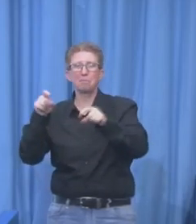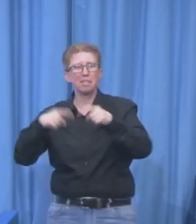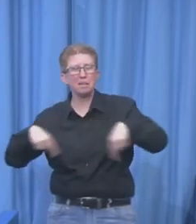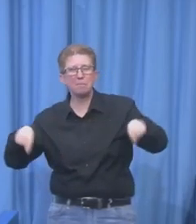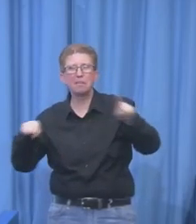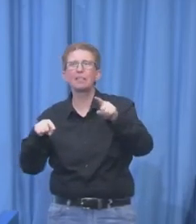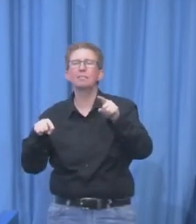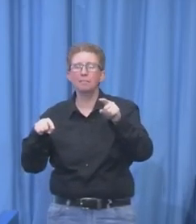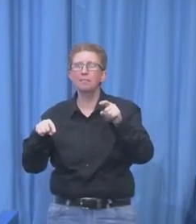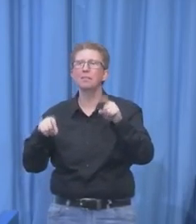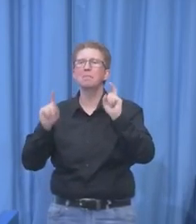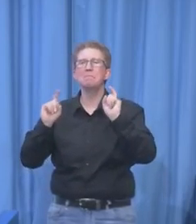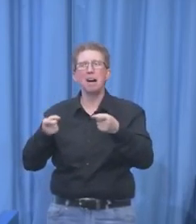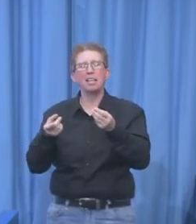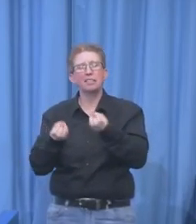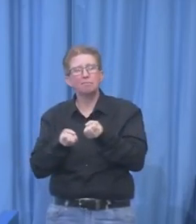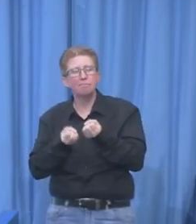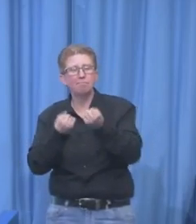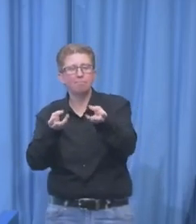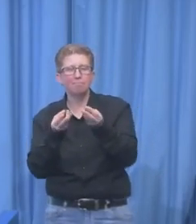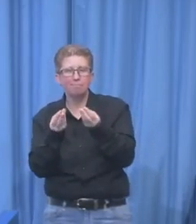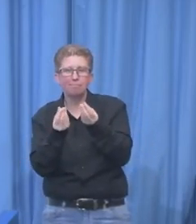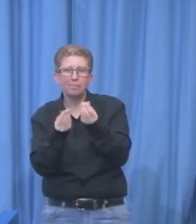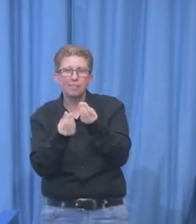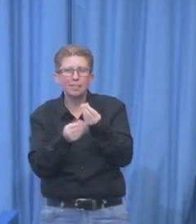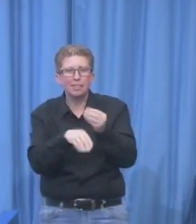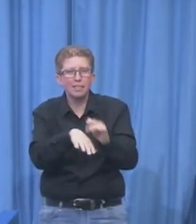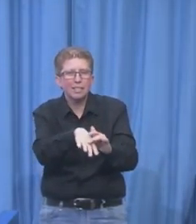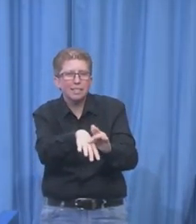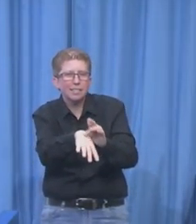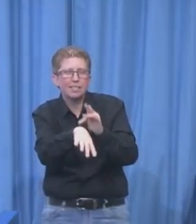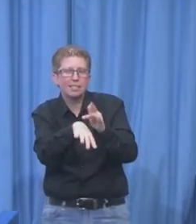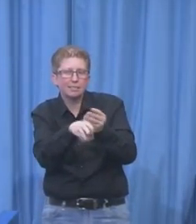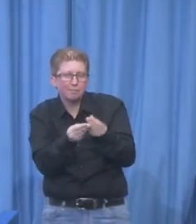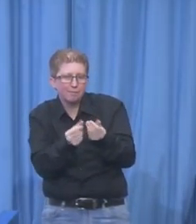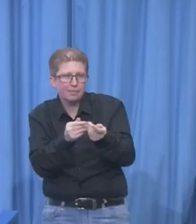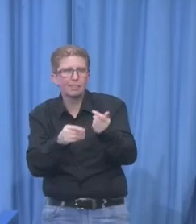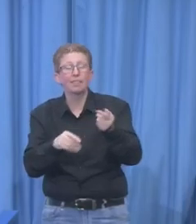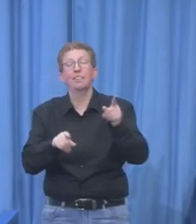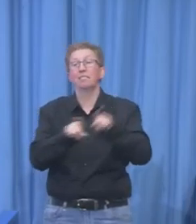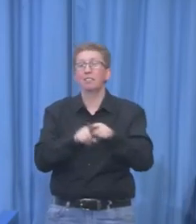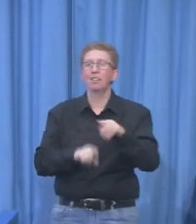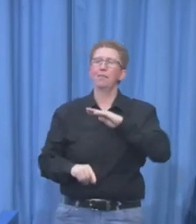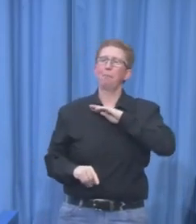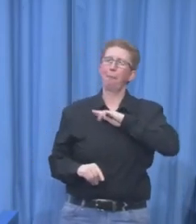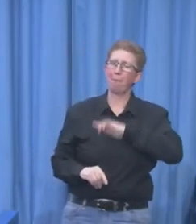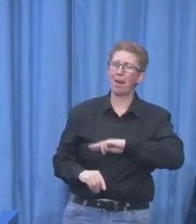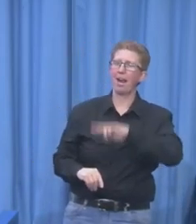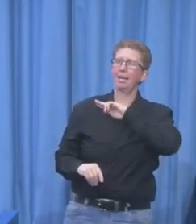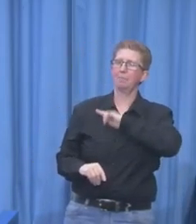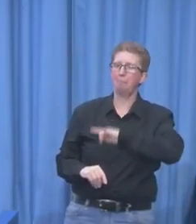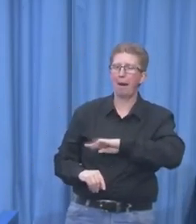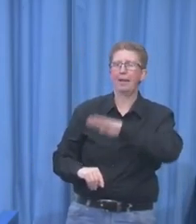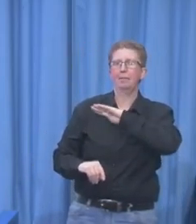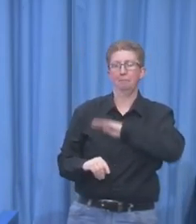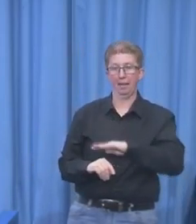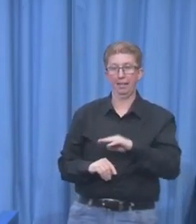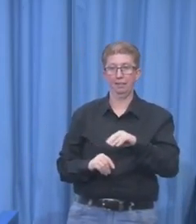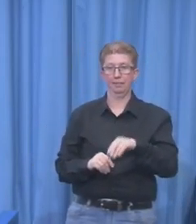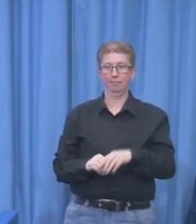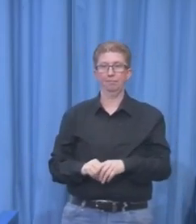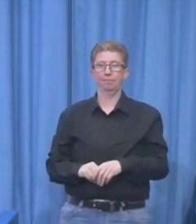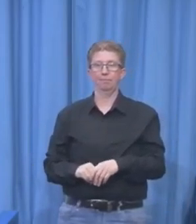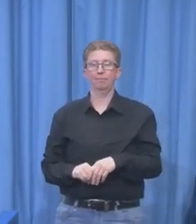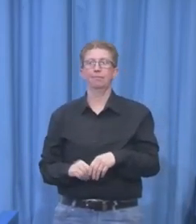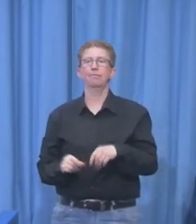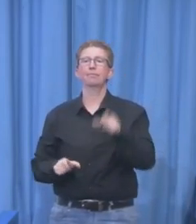people with disabilities at the beginning, especially the first stage when they just start the work in the organization, sometimes the